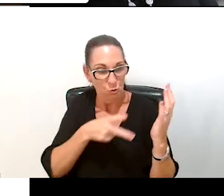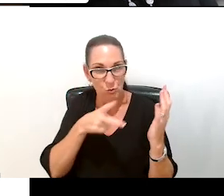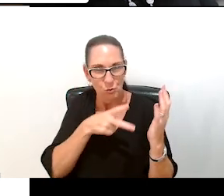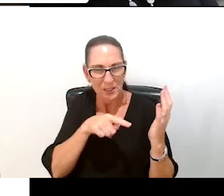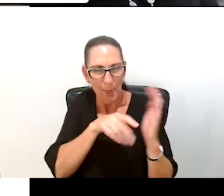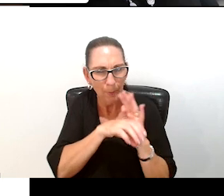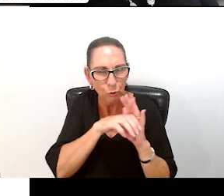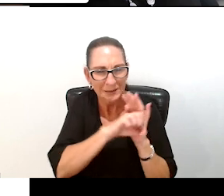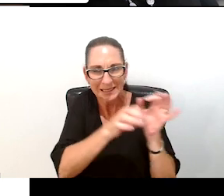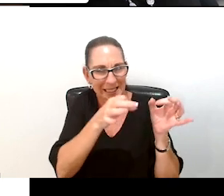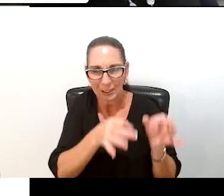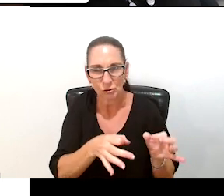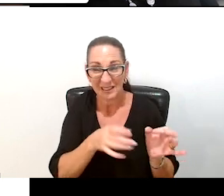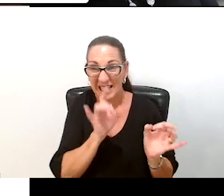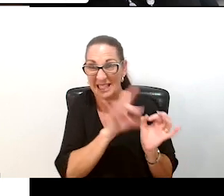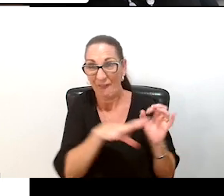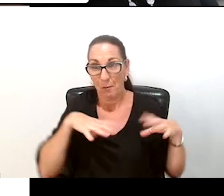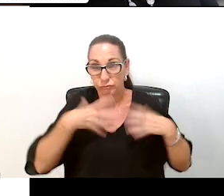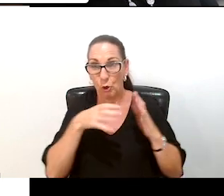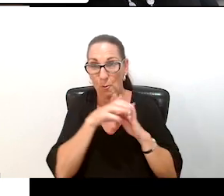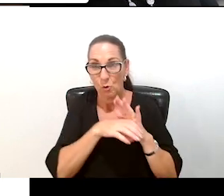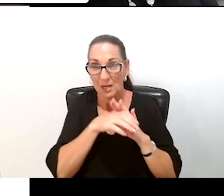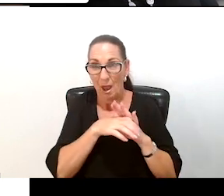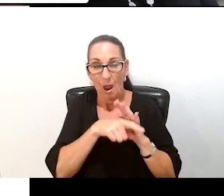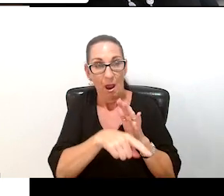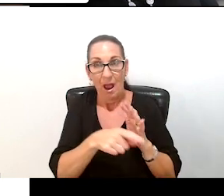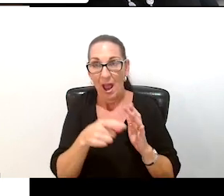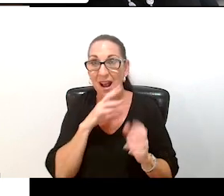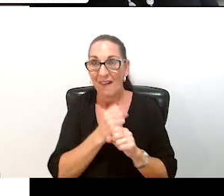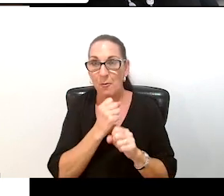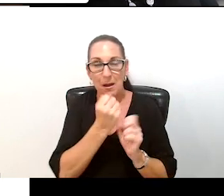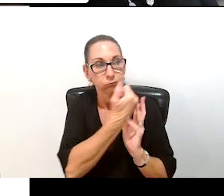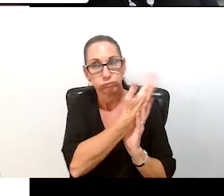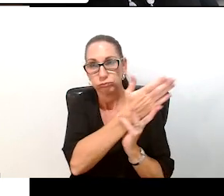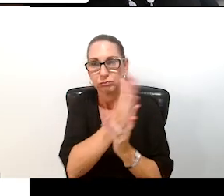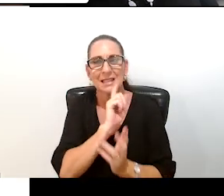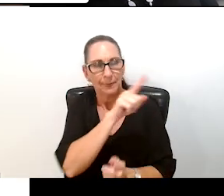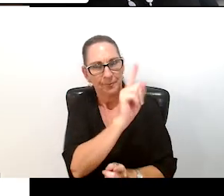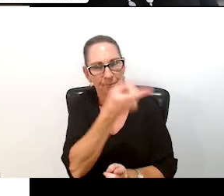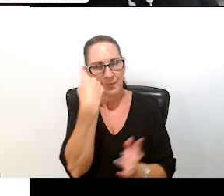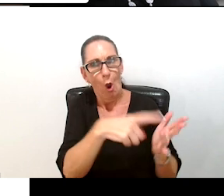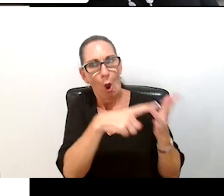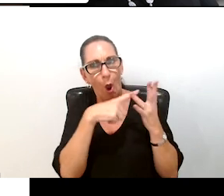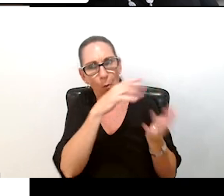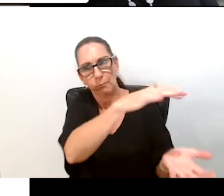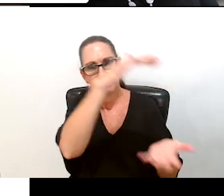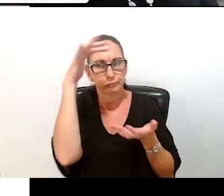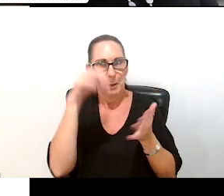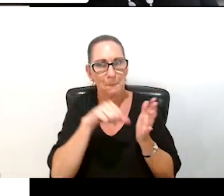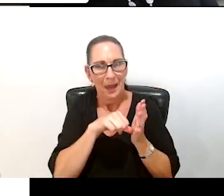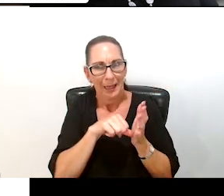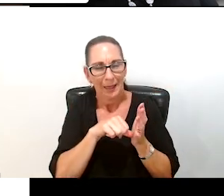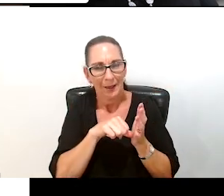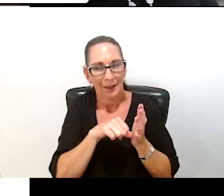computers. Letters were sent out by the government telling people they needed to pay back a lot of money. It was hard for people